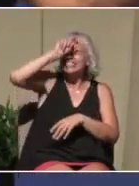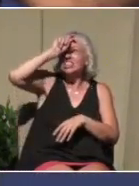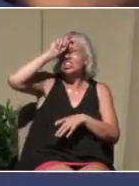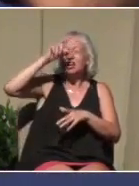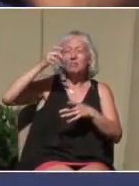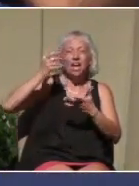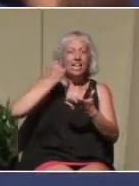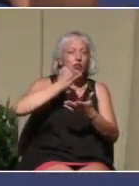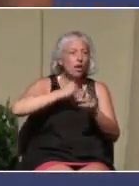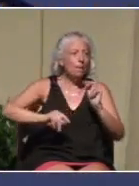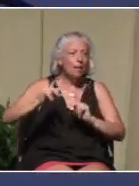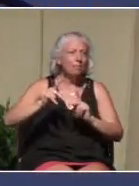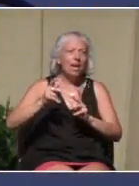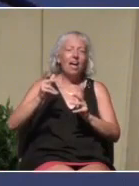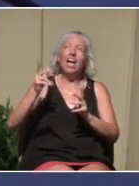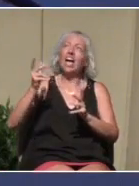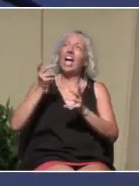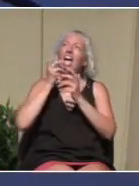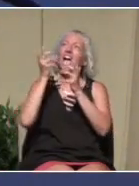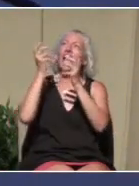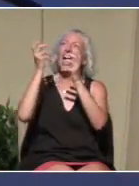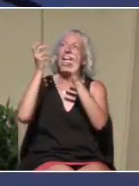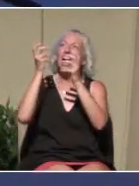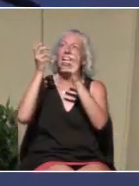hear? Do you hear